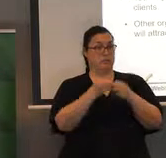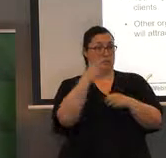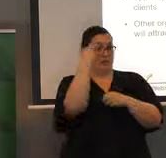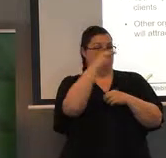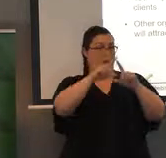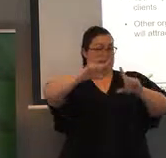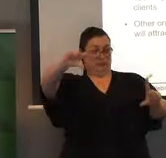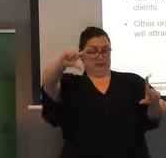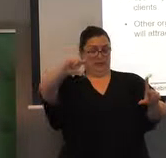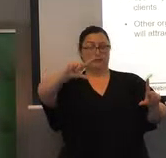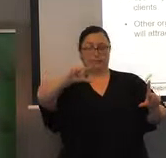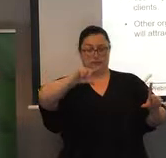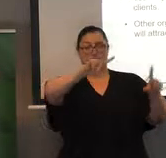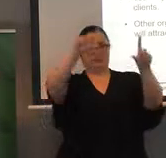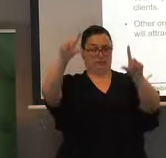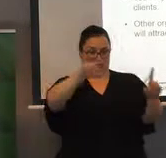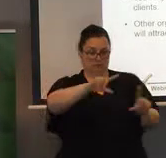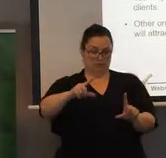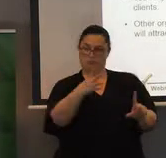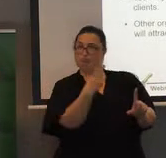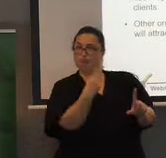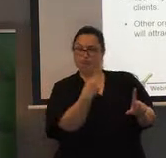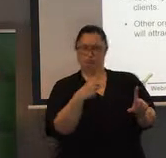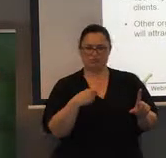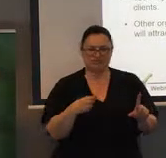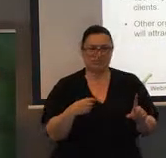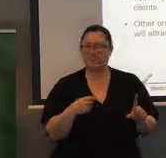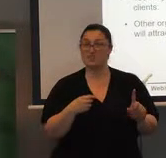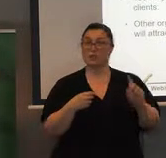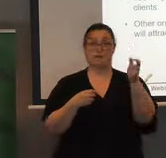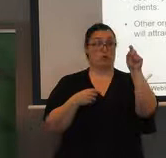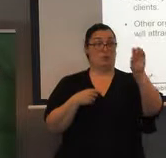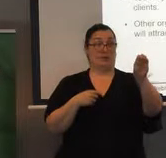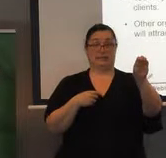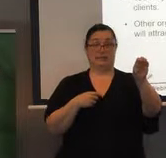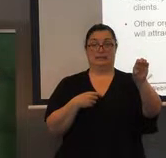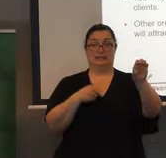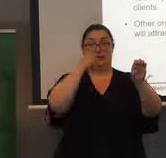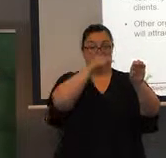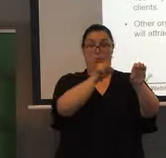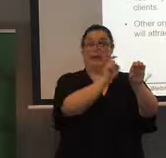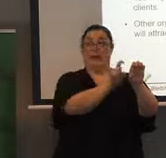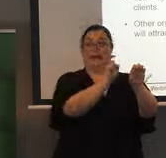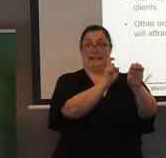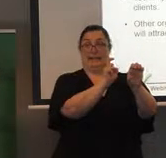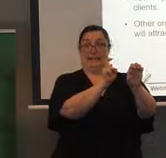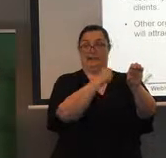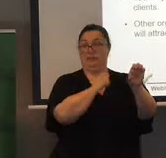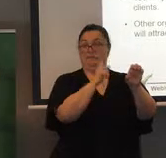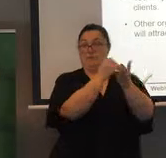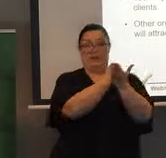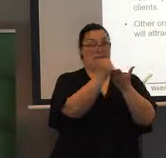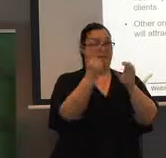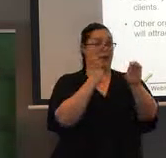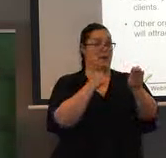and I wanted to throw my computer out the window because I could go to the first button and I could click it for my